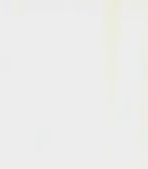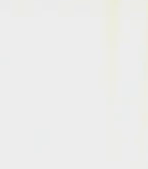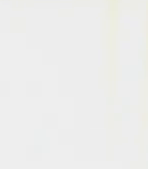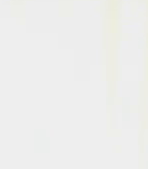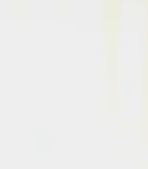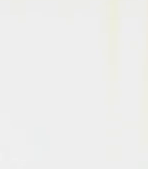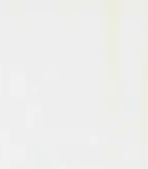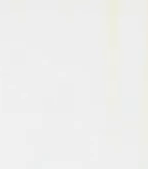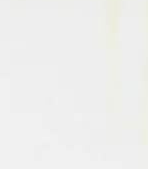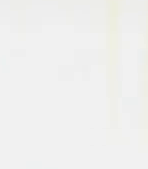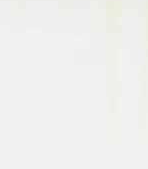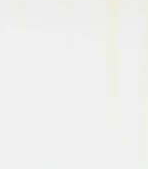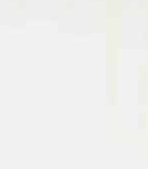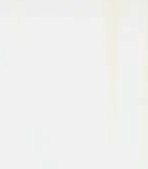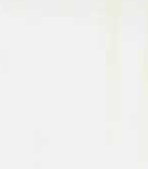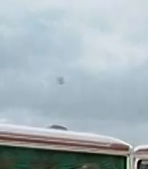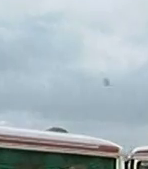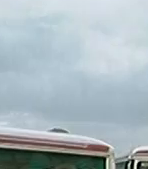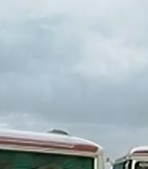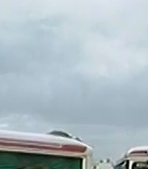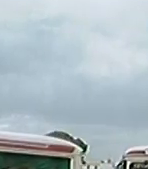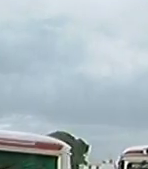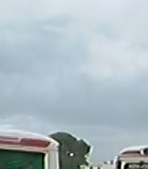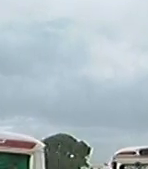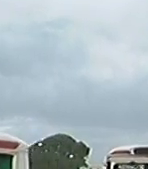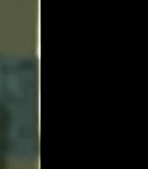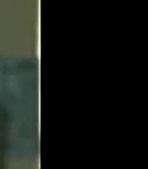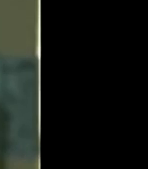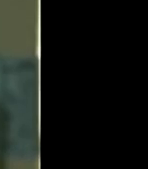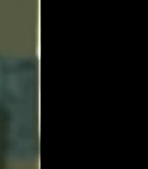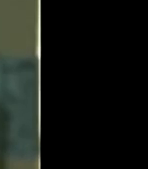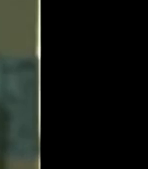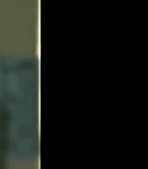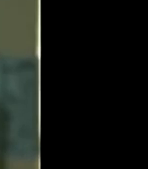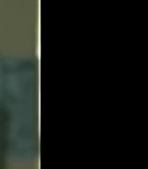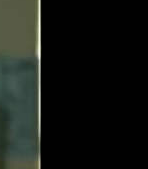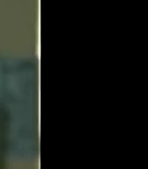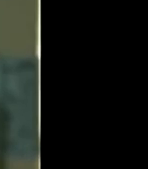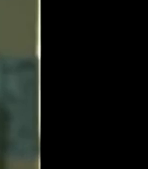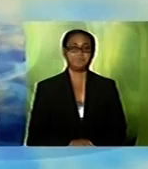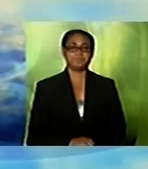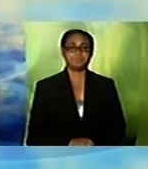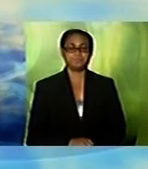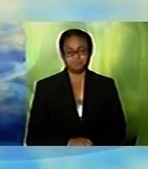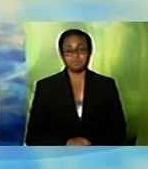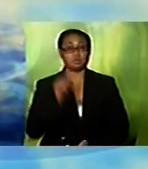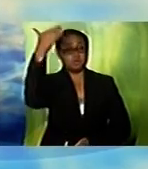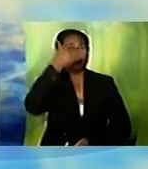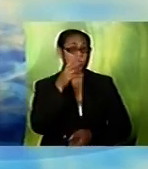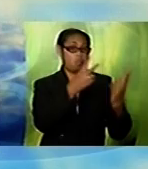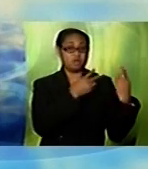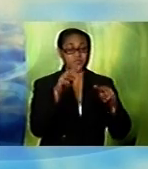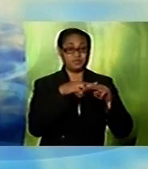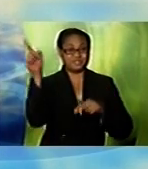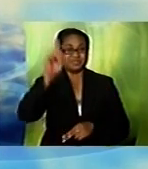Coming up tonight, FSC sets new direction, raising awareness on e-ticketing and another company in the stock exchange. Good evening, you're